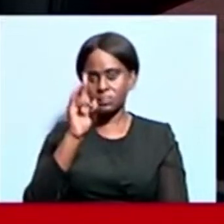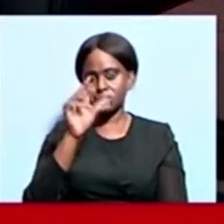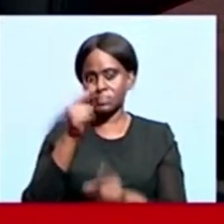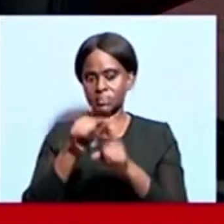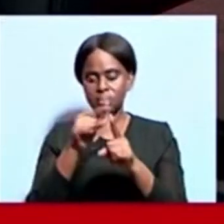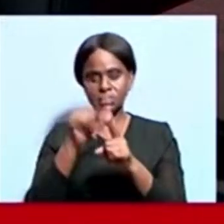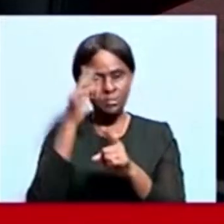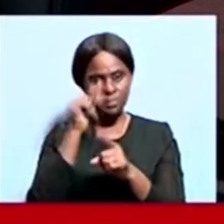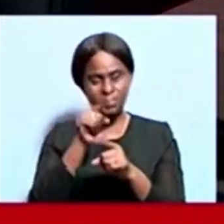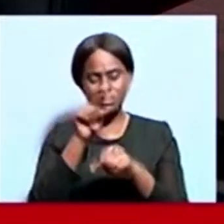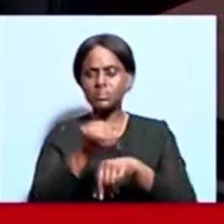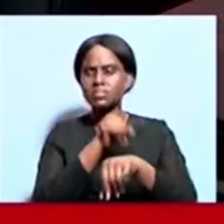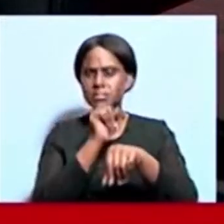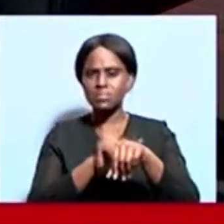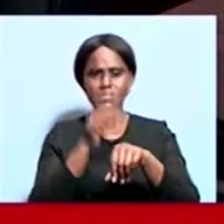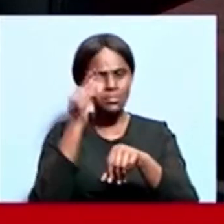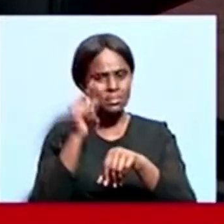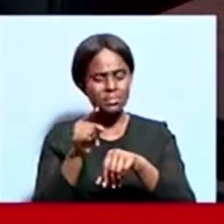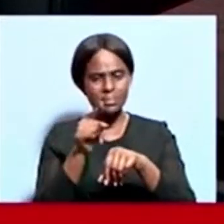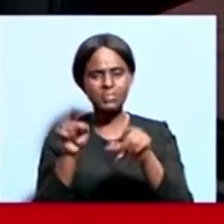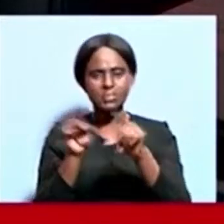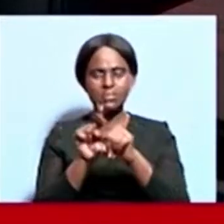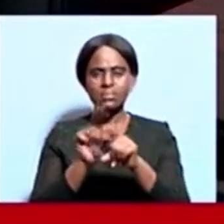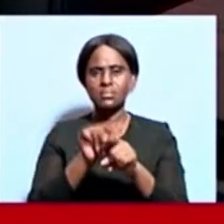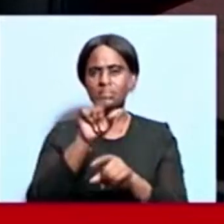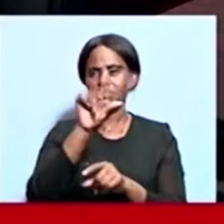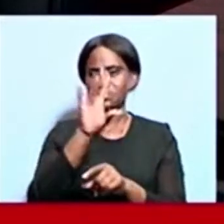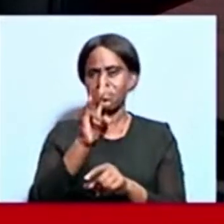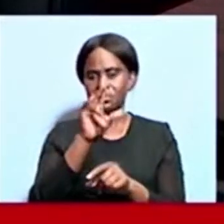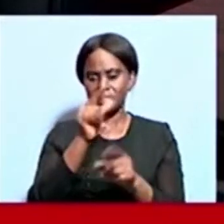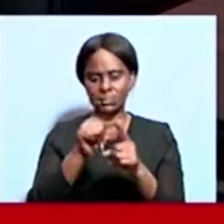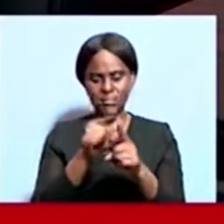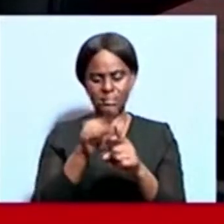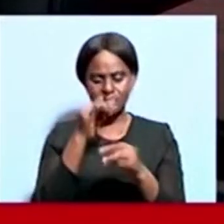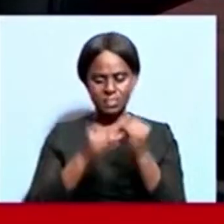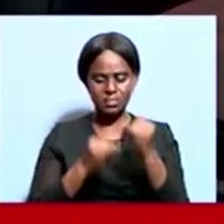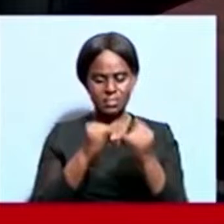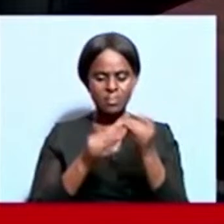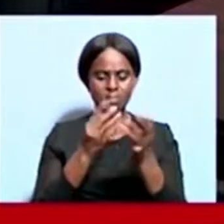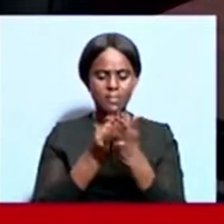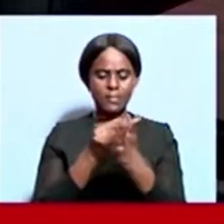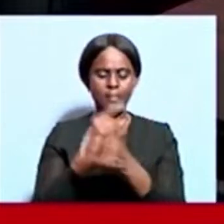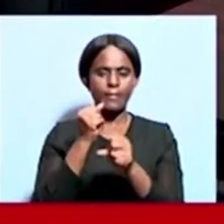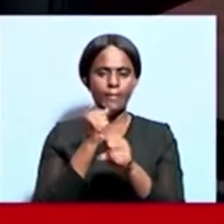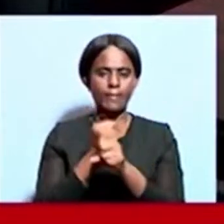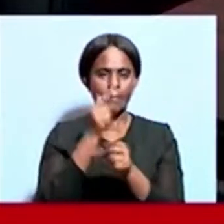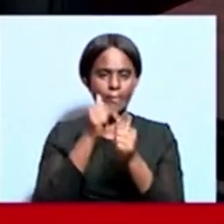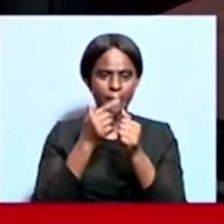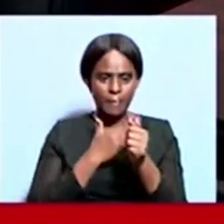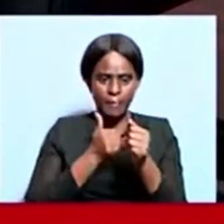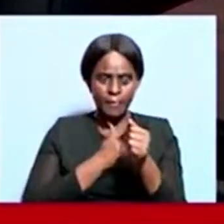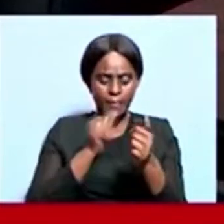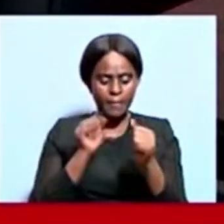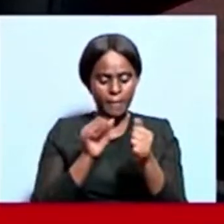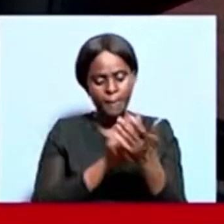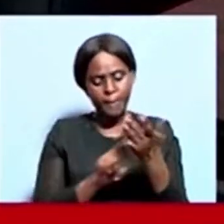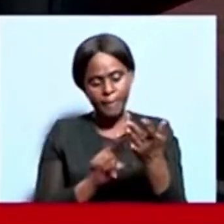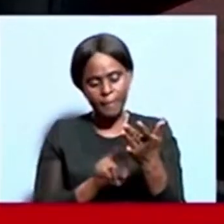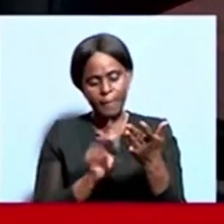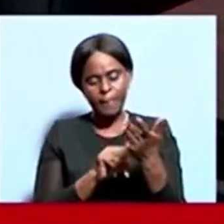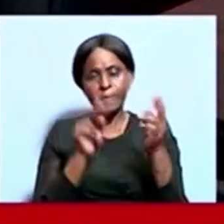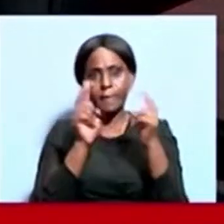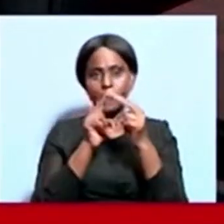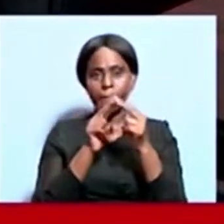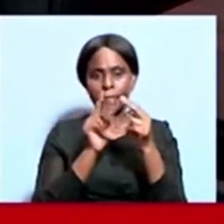Why such a long time? 27th December, that is the end of the financial year. Because I can read that the